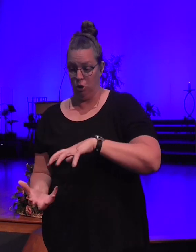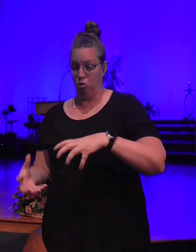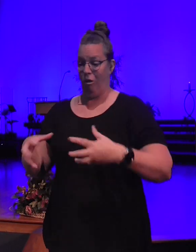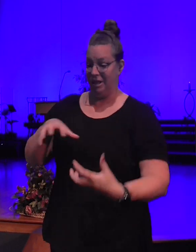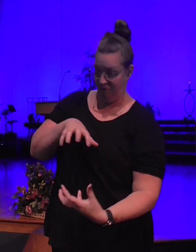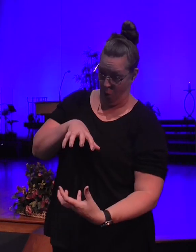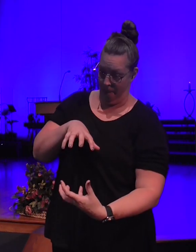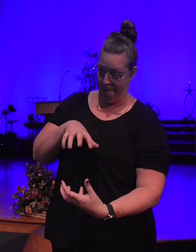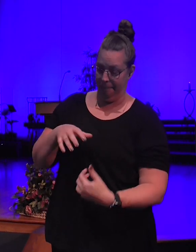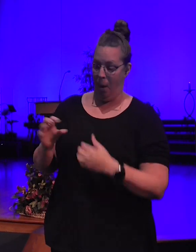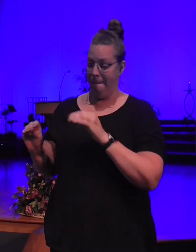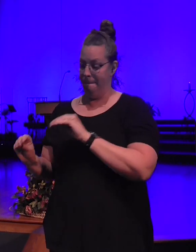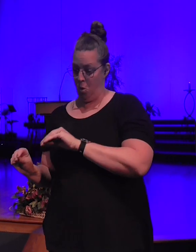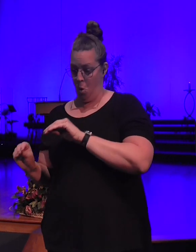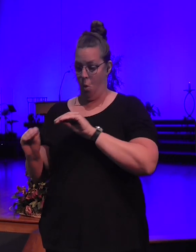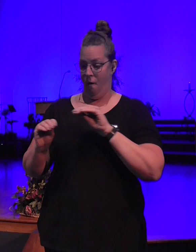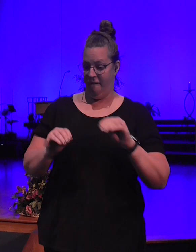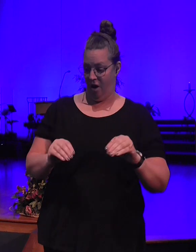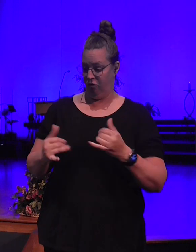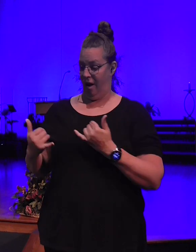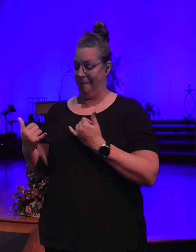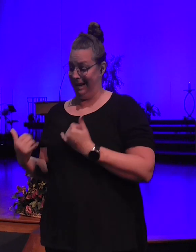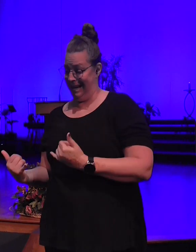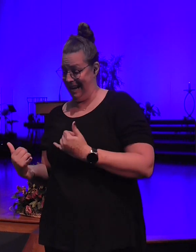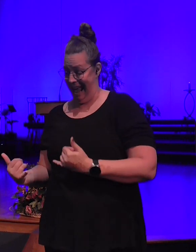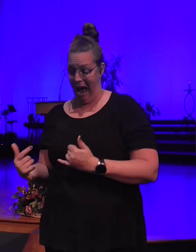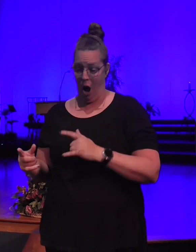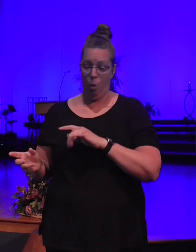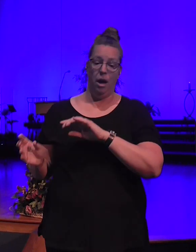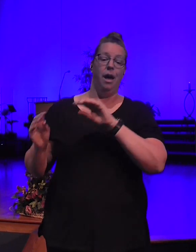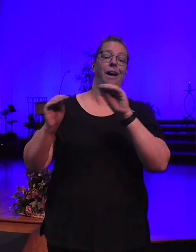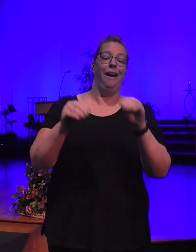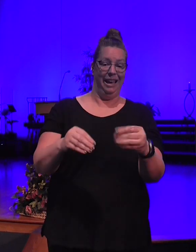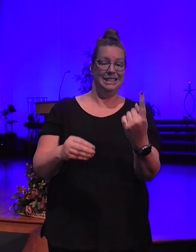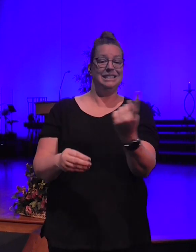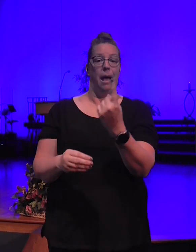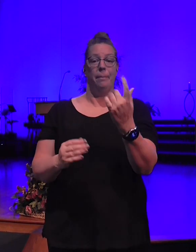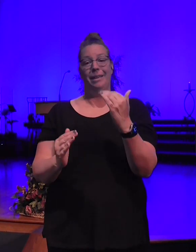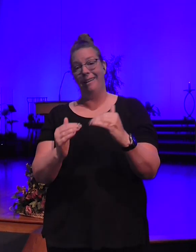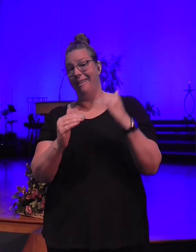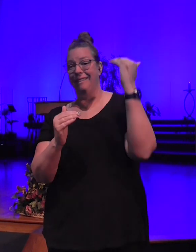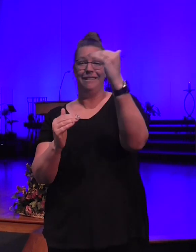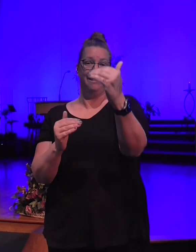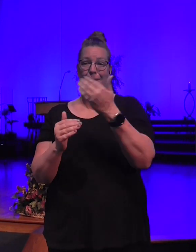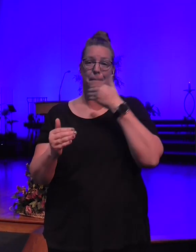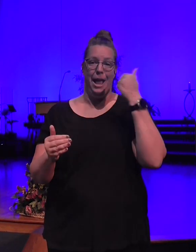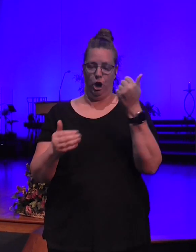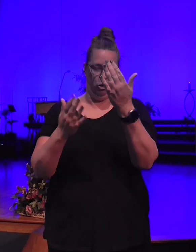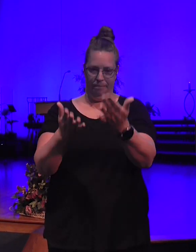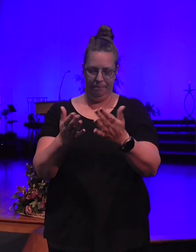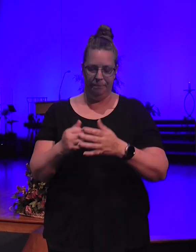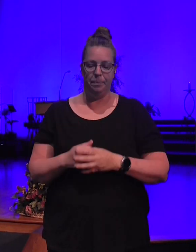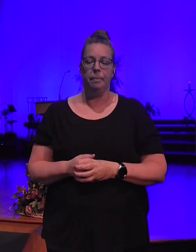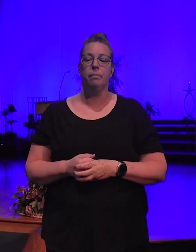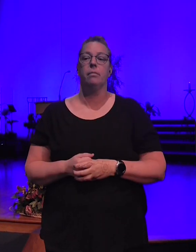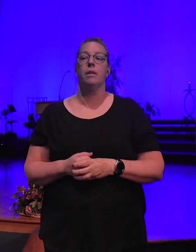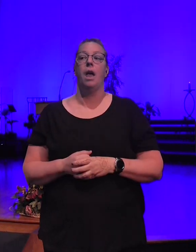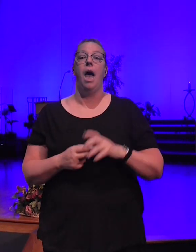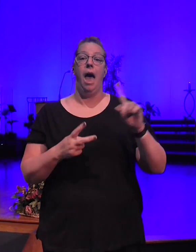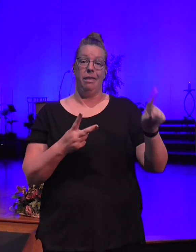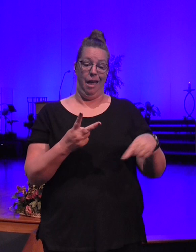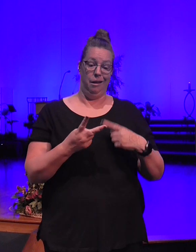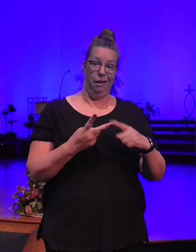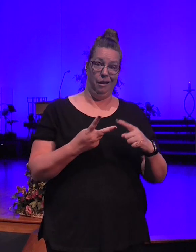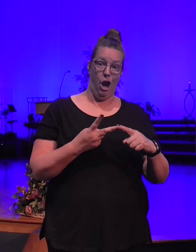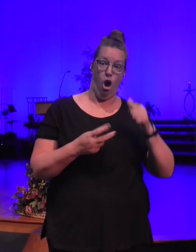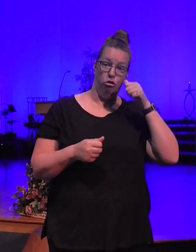from where you are now into something higher, better, whatever it might be. But